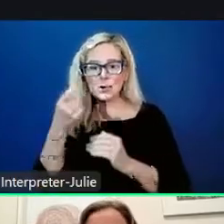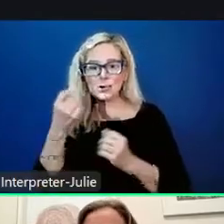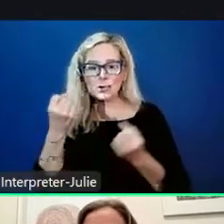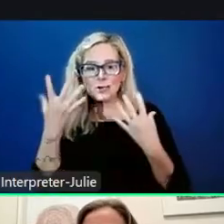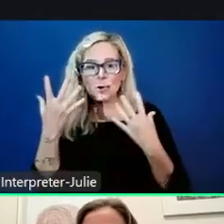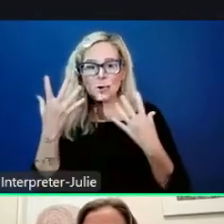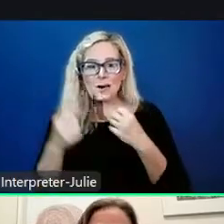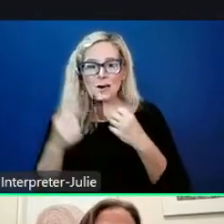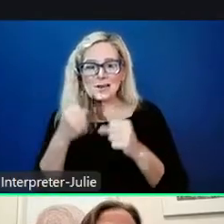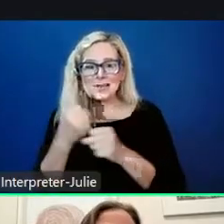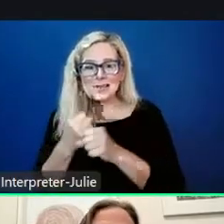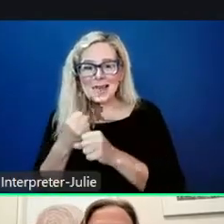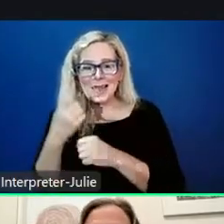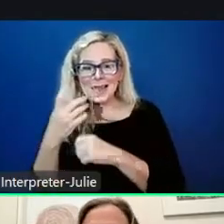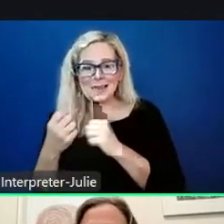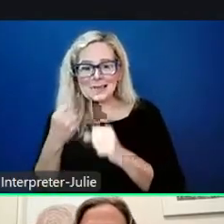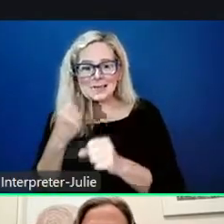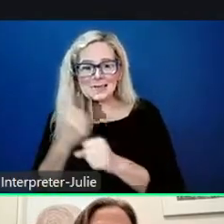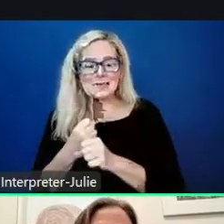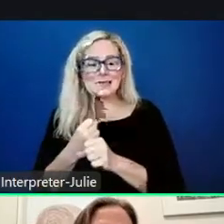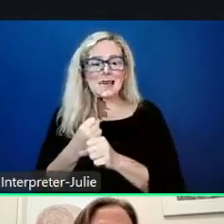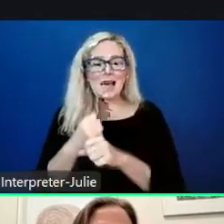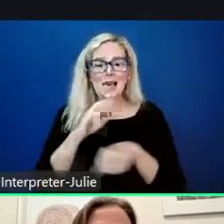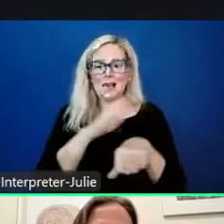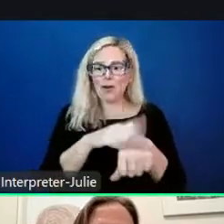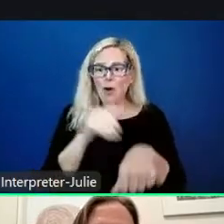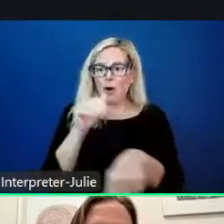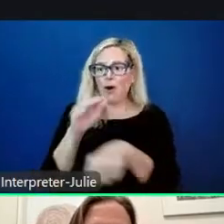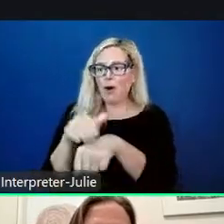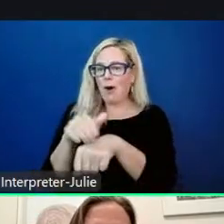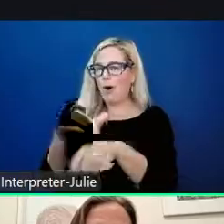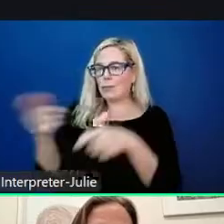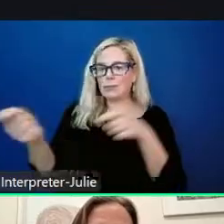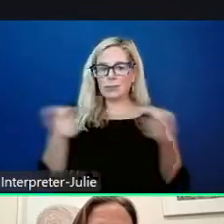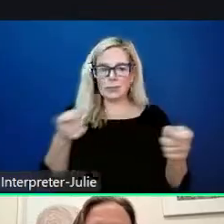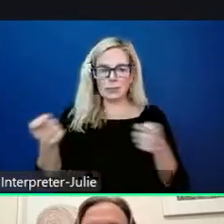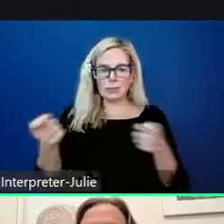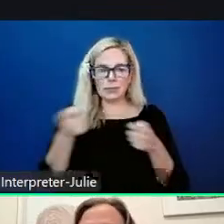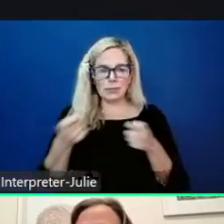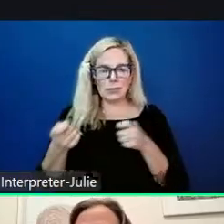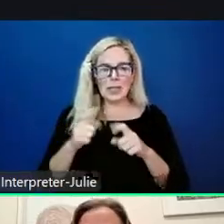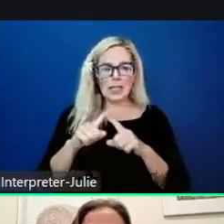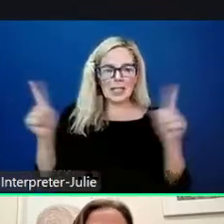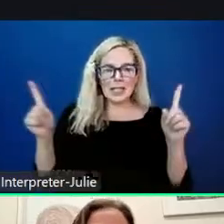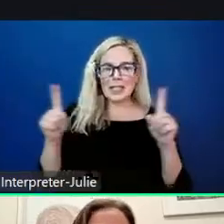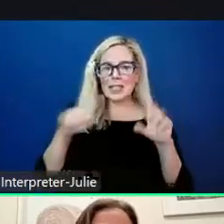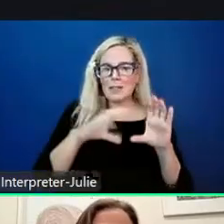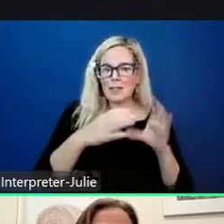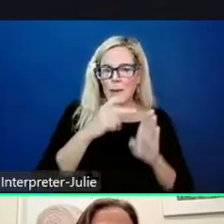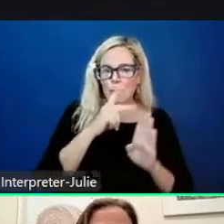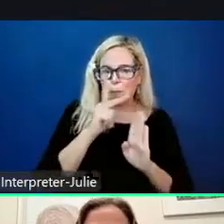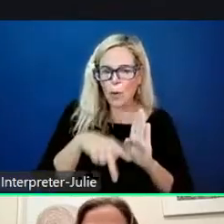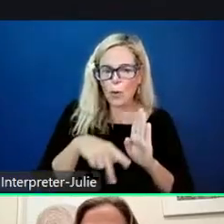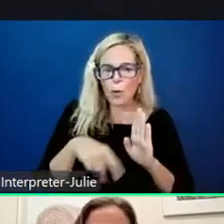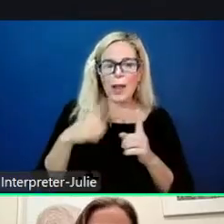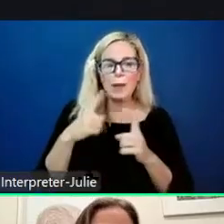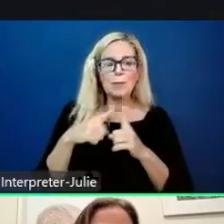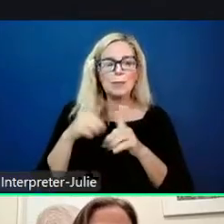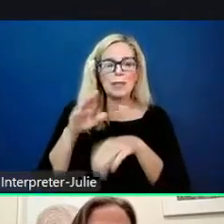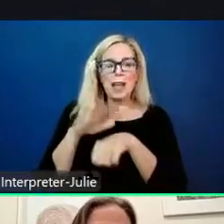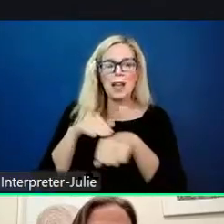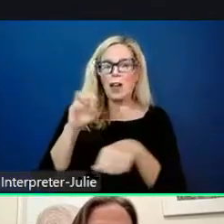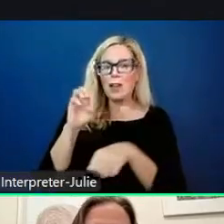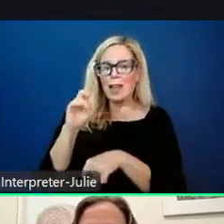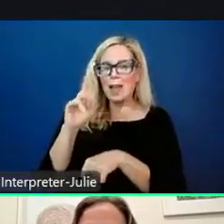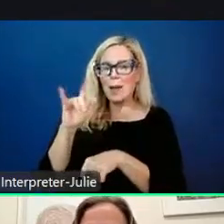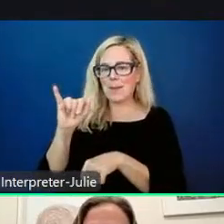Arizona State University, the PA and PT programs at NAU, Dr. Emily Rich, an occupational